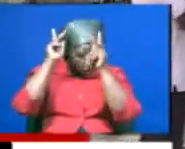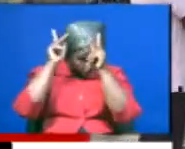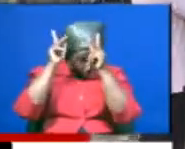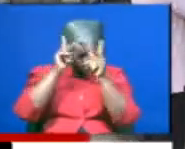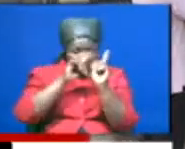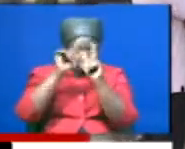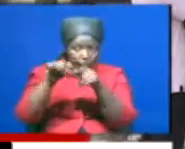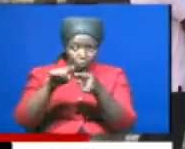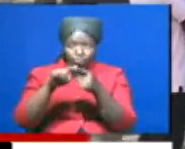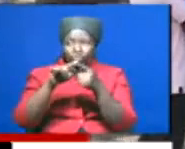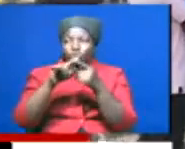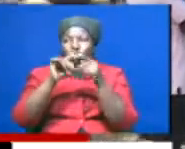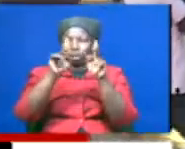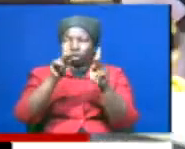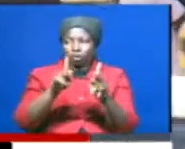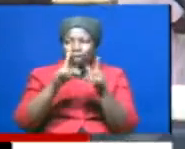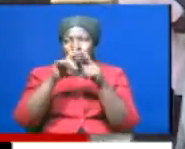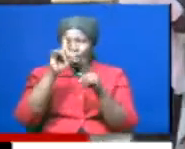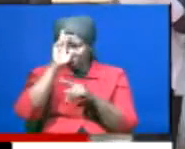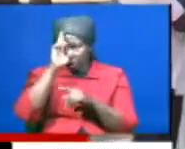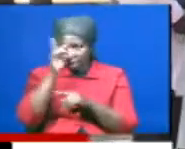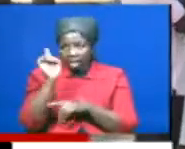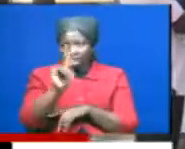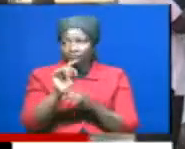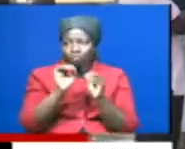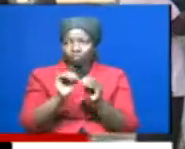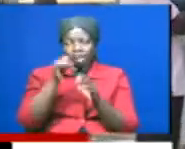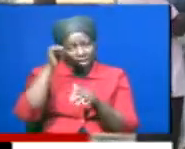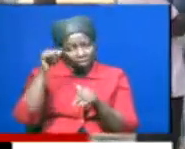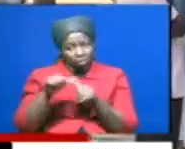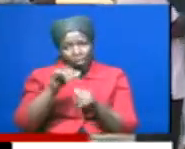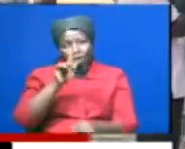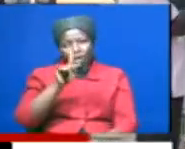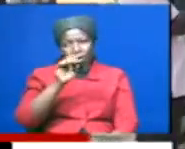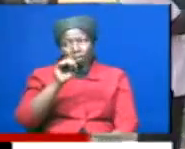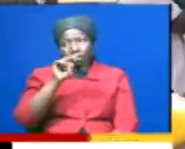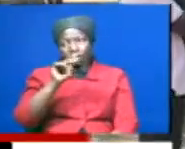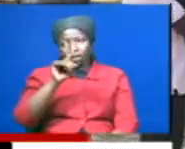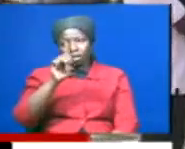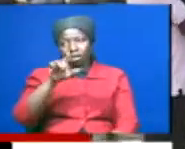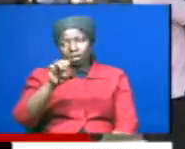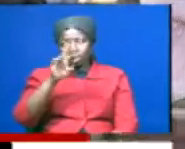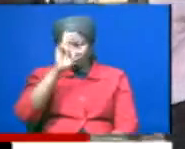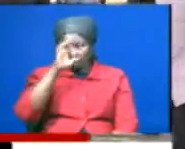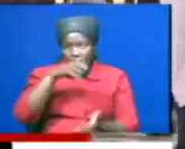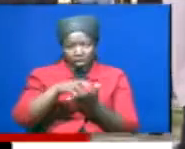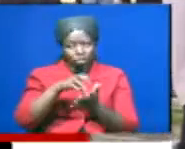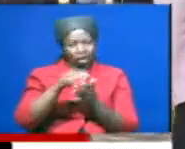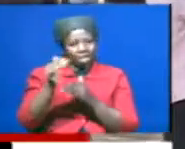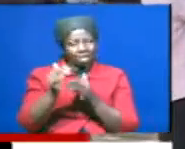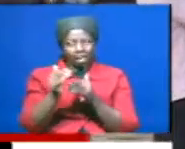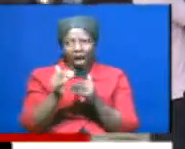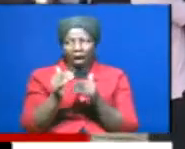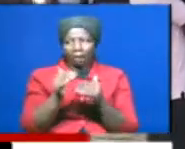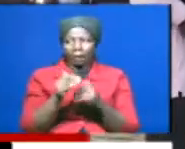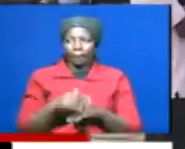to Kisumu, but the police did not show up. Remember, Kondele police station is just a stone throw away from that